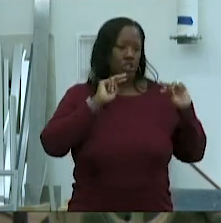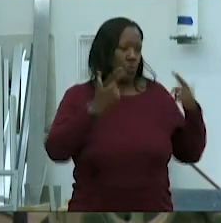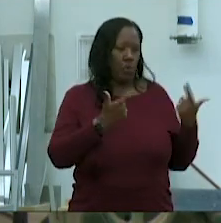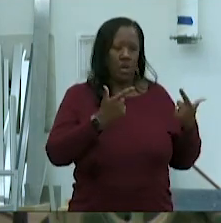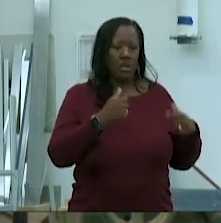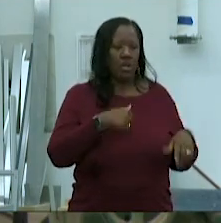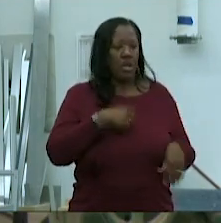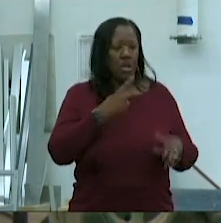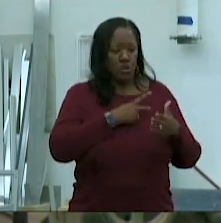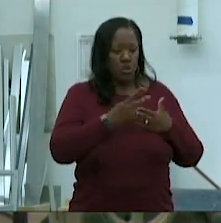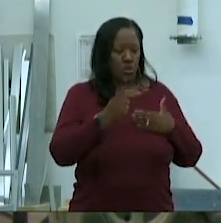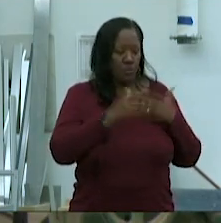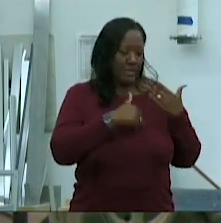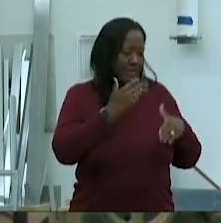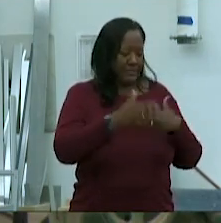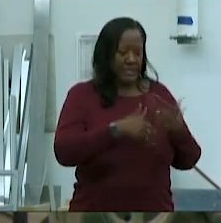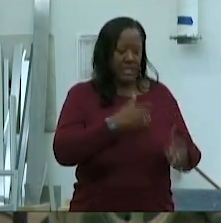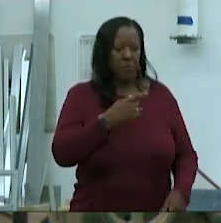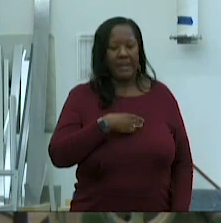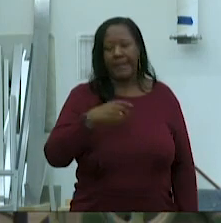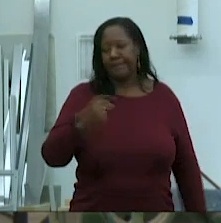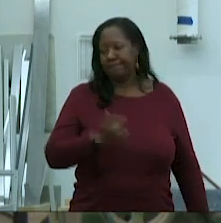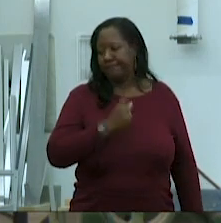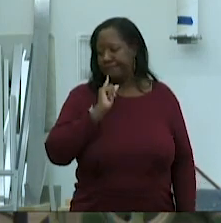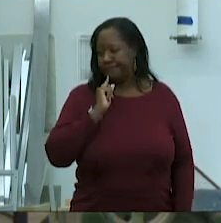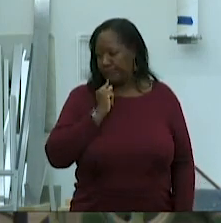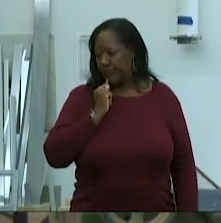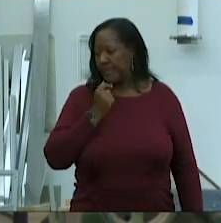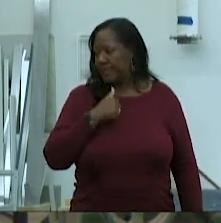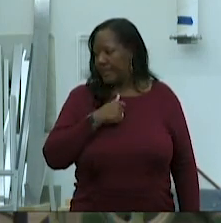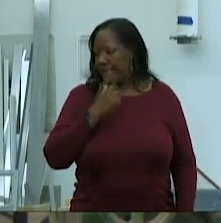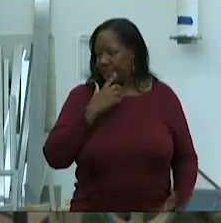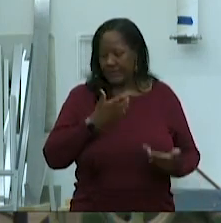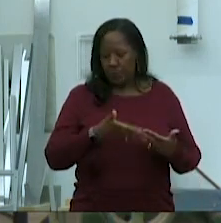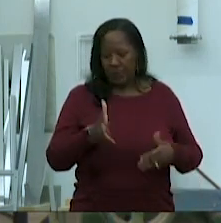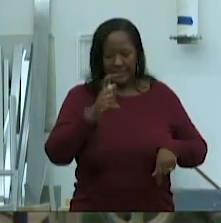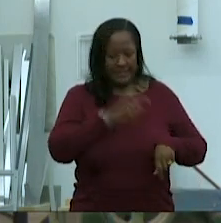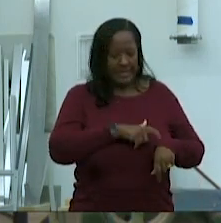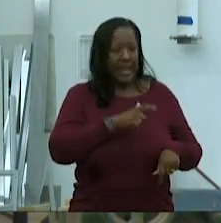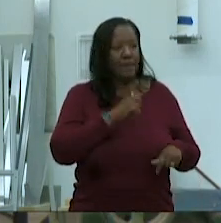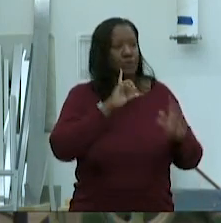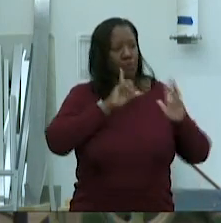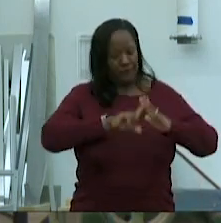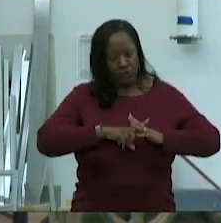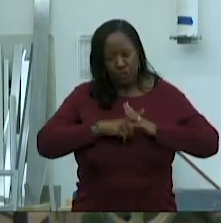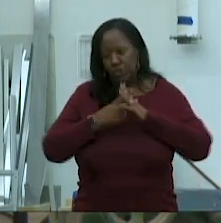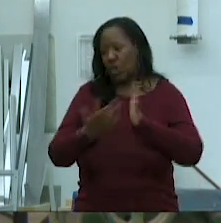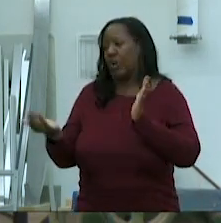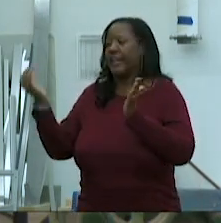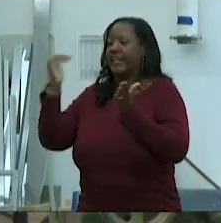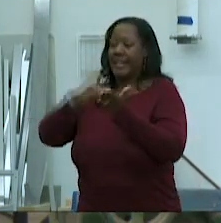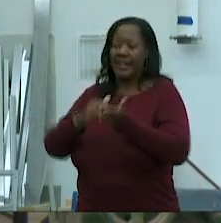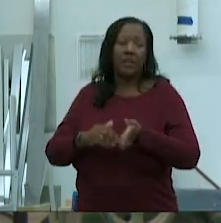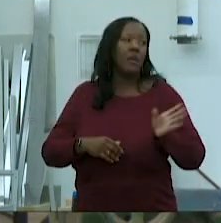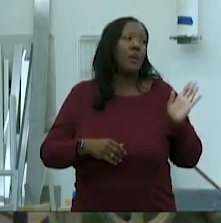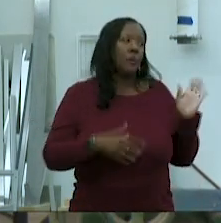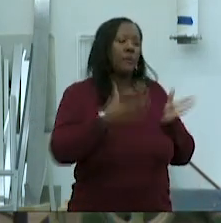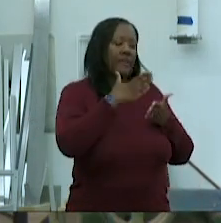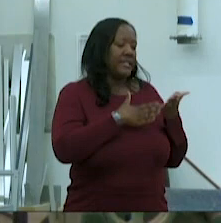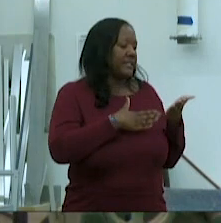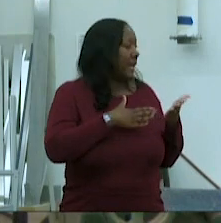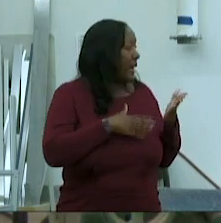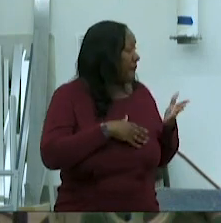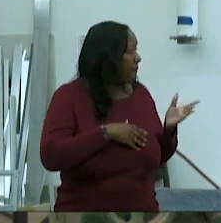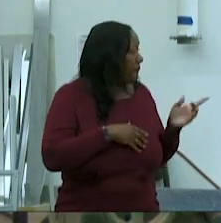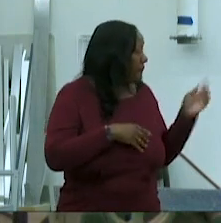and it's like, well, that was seriously disappointing and a complete waste of time. Starting over. But I don't know. I mean, you've been here a little bit We've had longer. some components like on